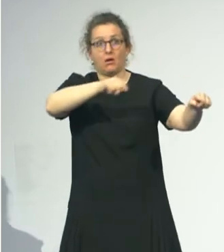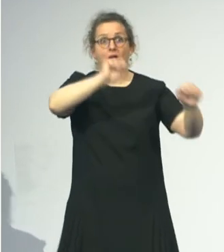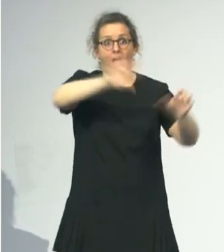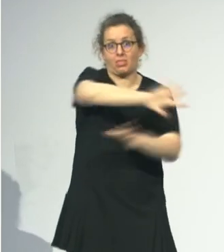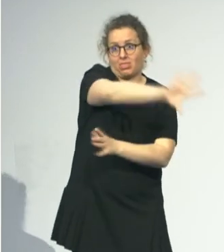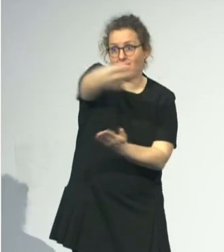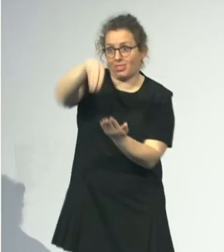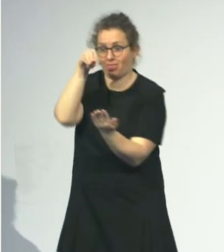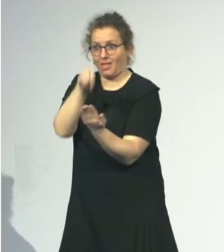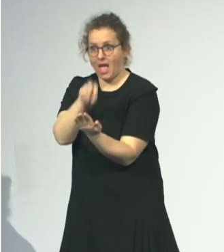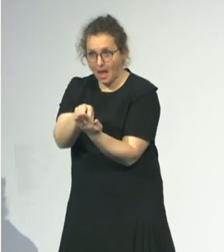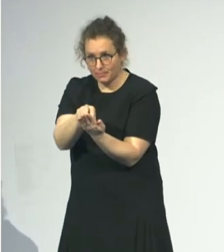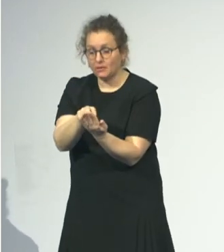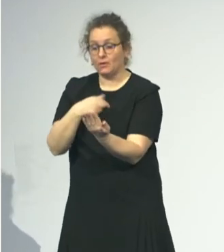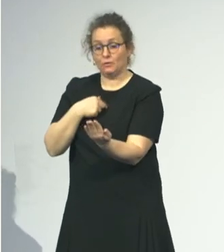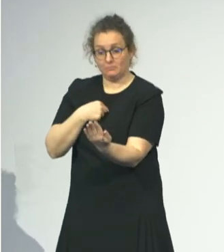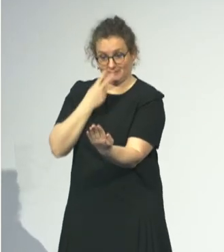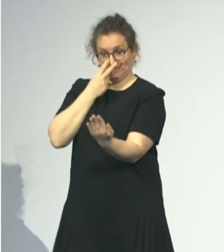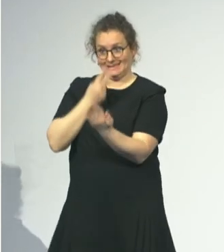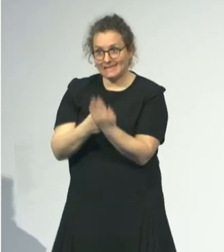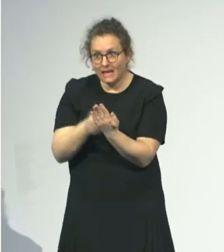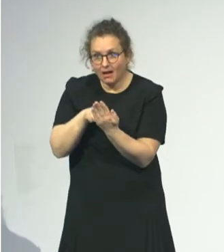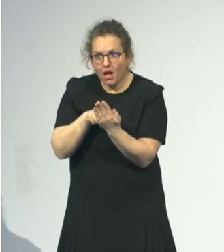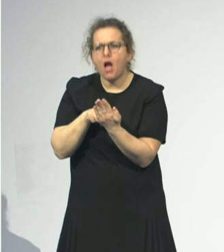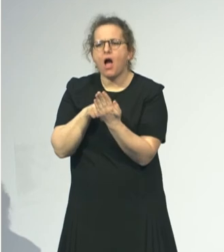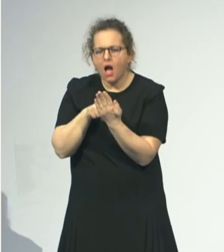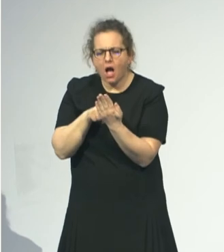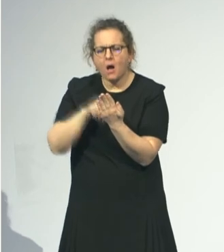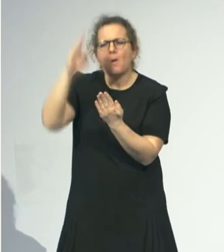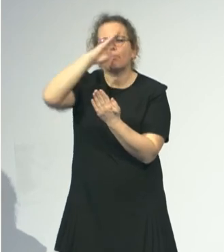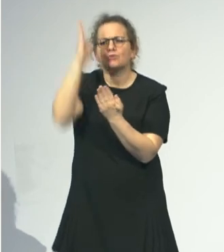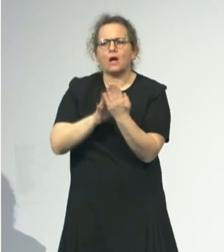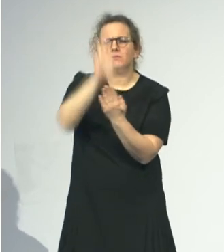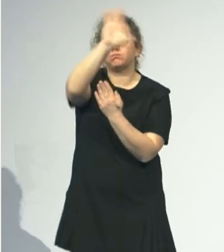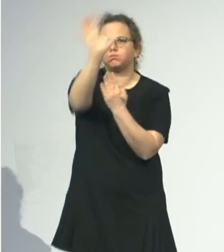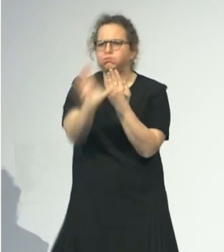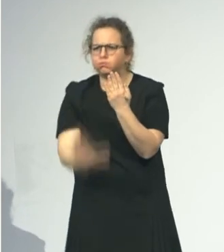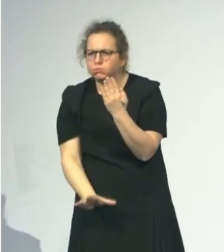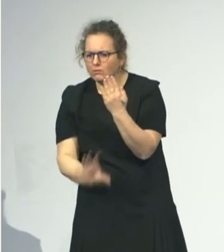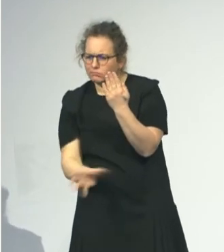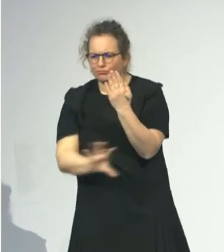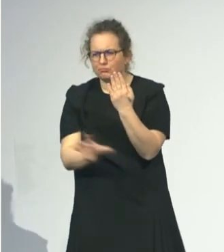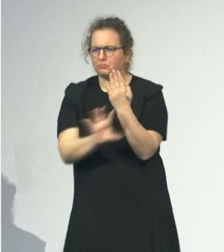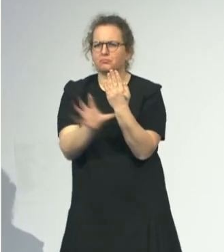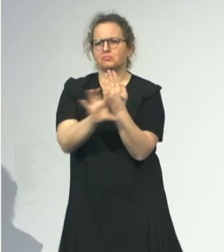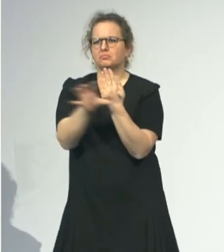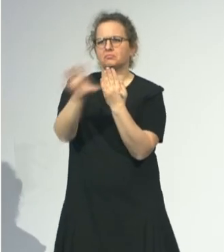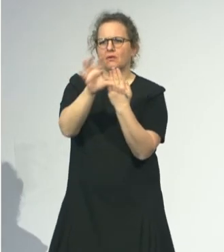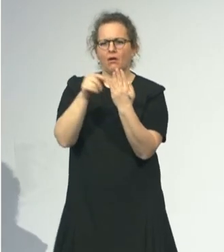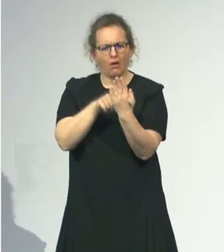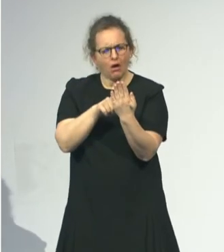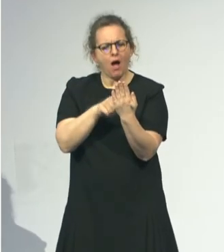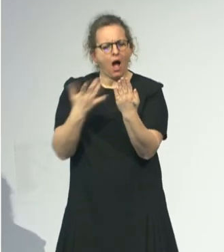in any, in each part of Brazil. And an important thing for us is that